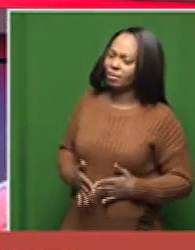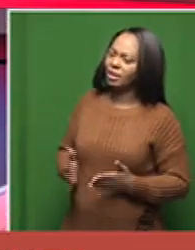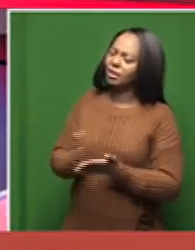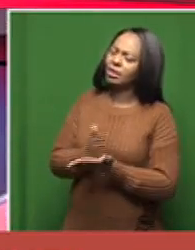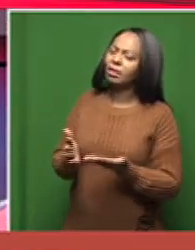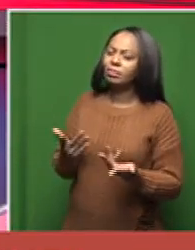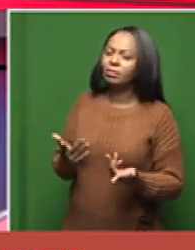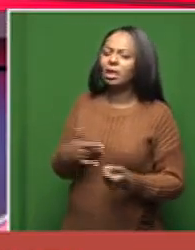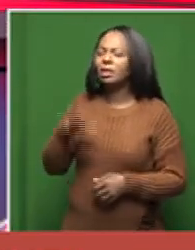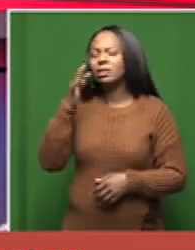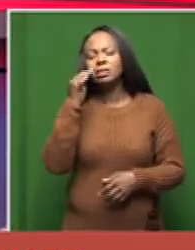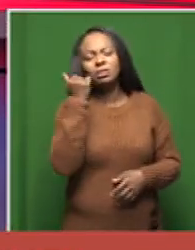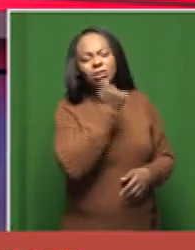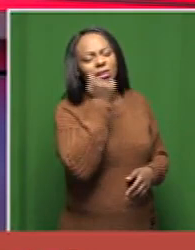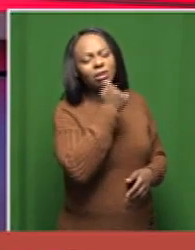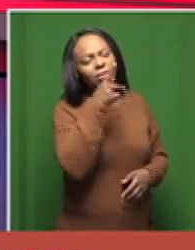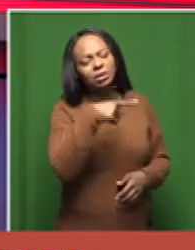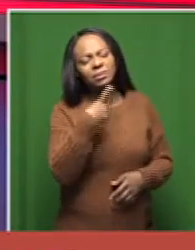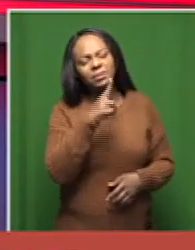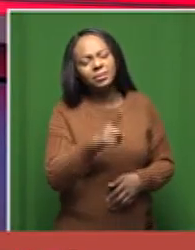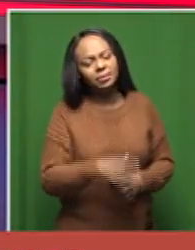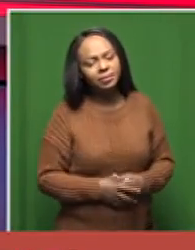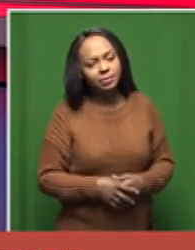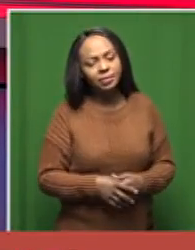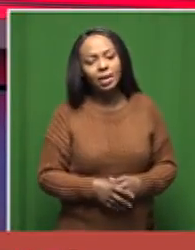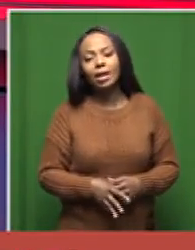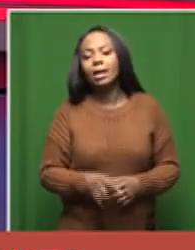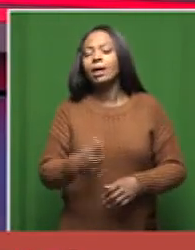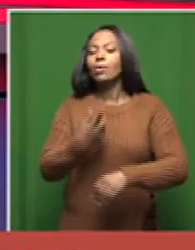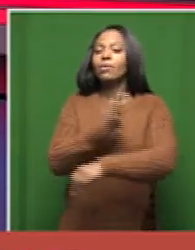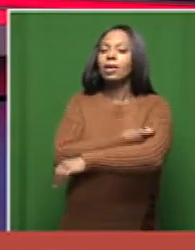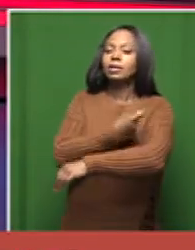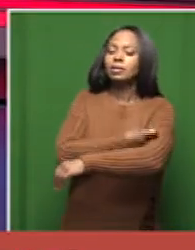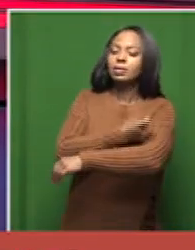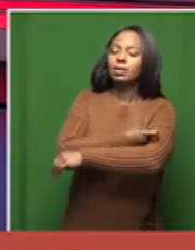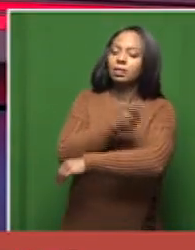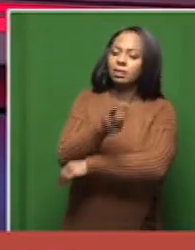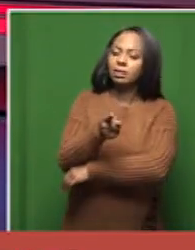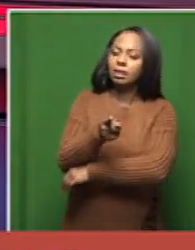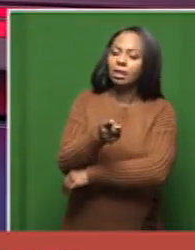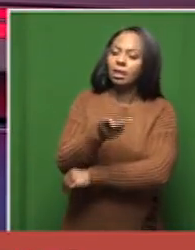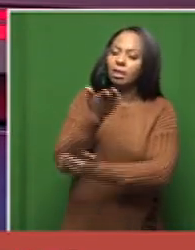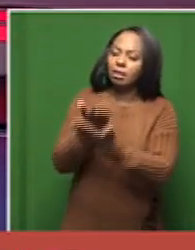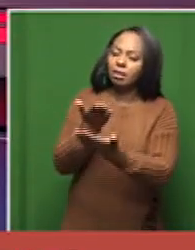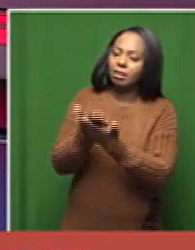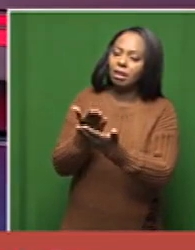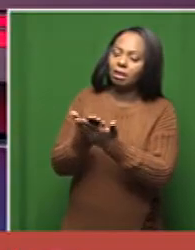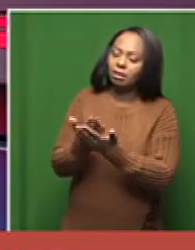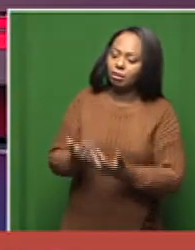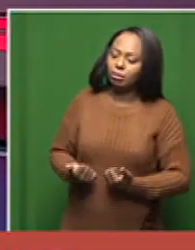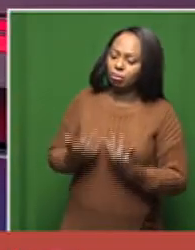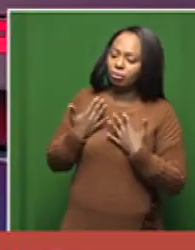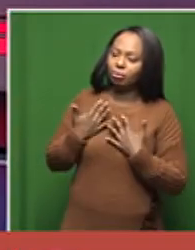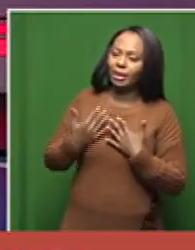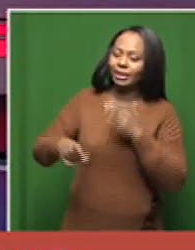Sorry, Peter, you broke up. You said it again? I was saying, does the vaccine have the potential to affect the immune system